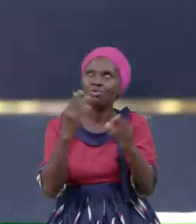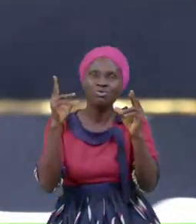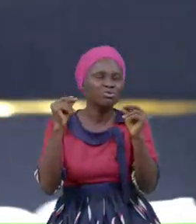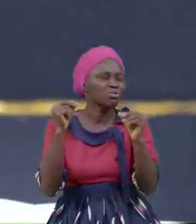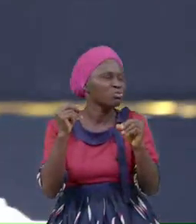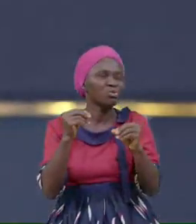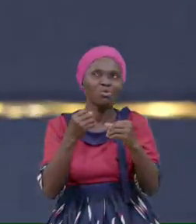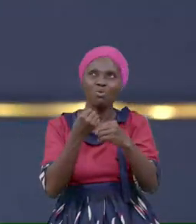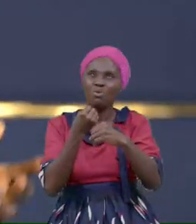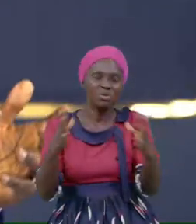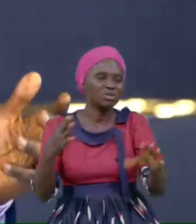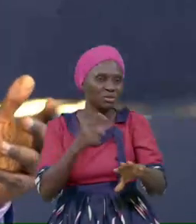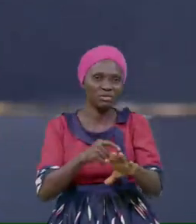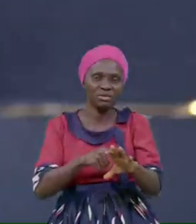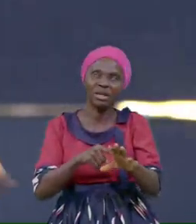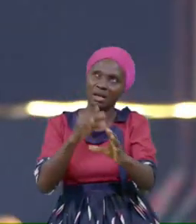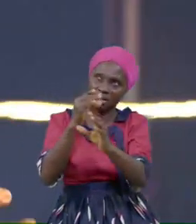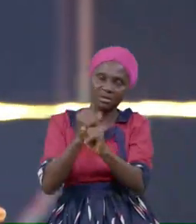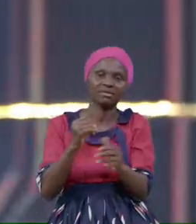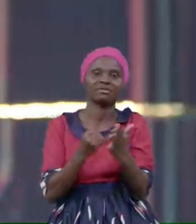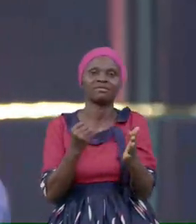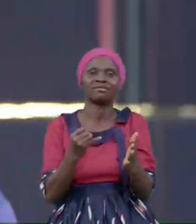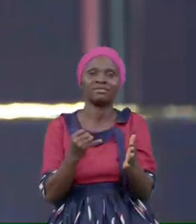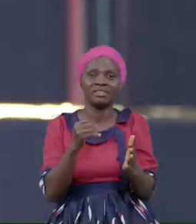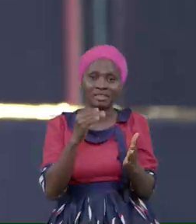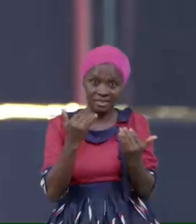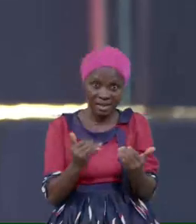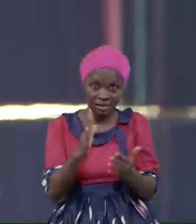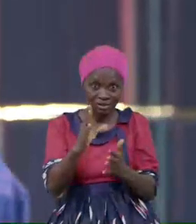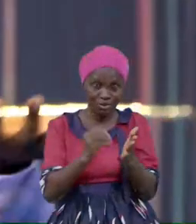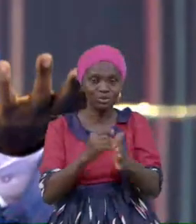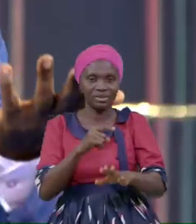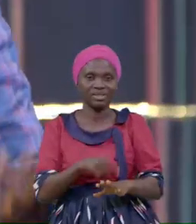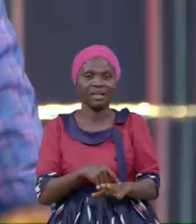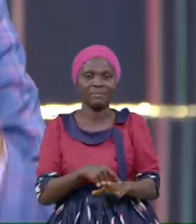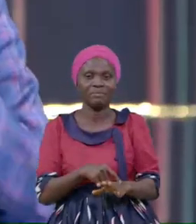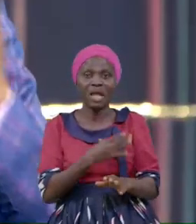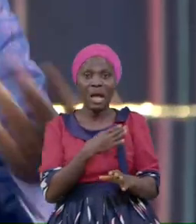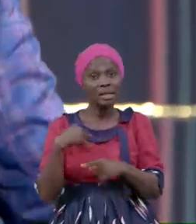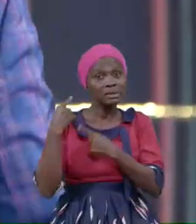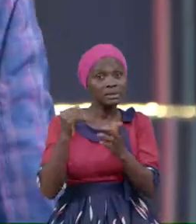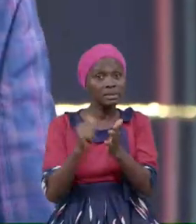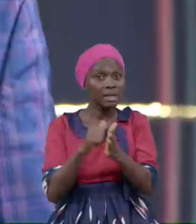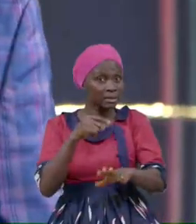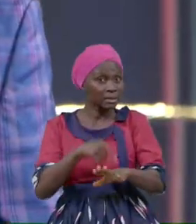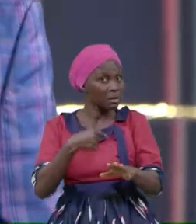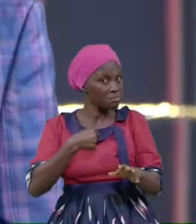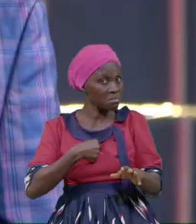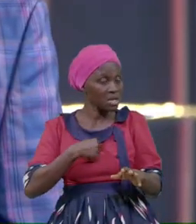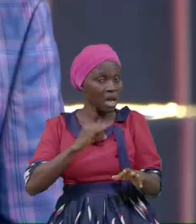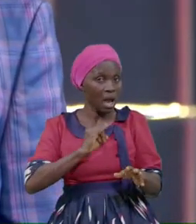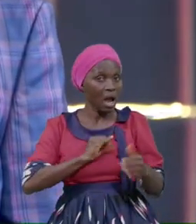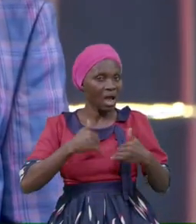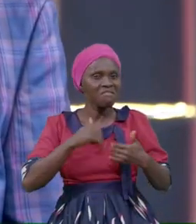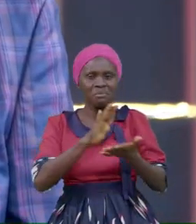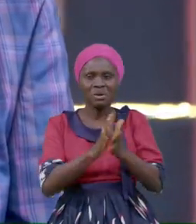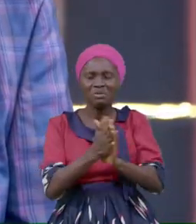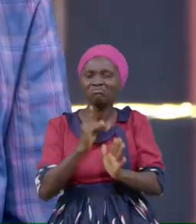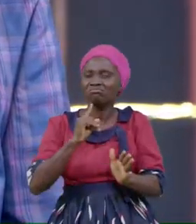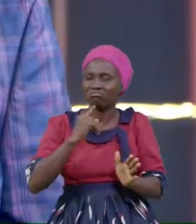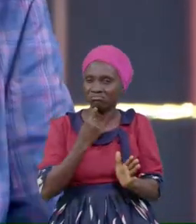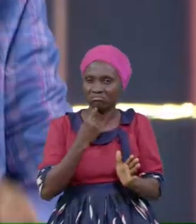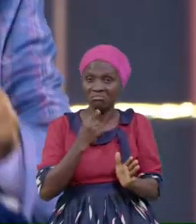that time, I have been zealous. Not me, the grace of God.